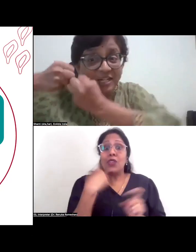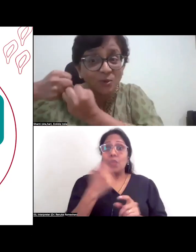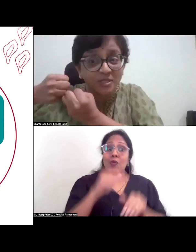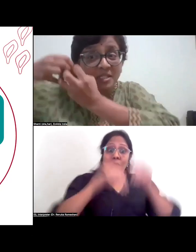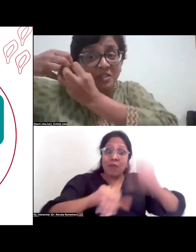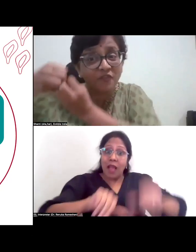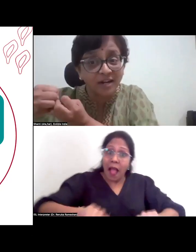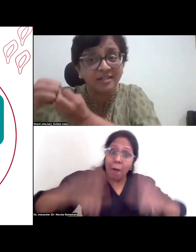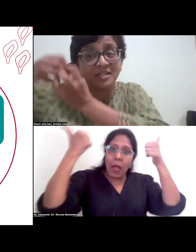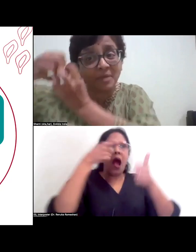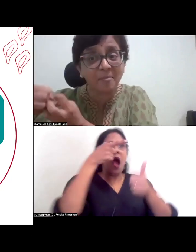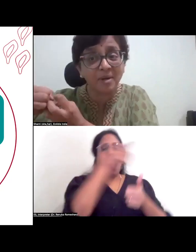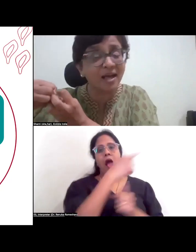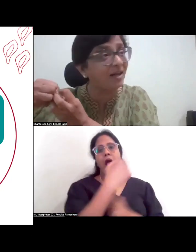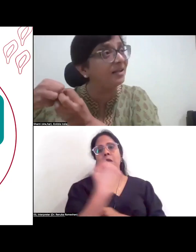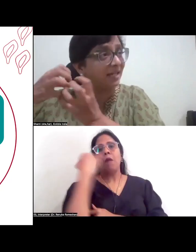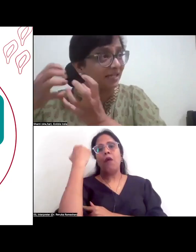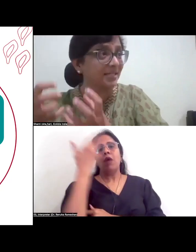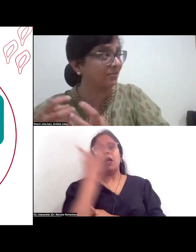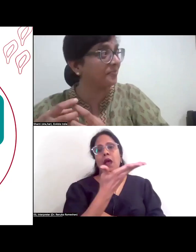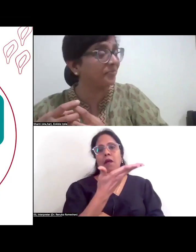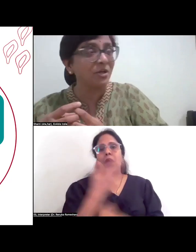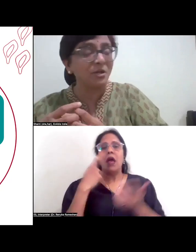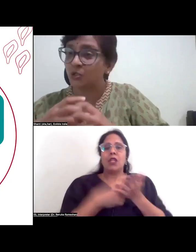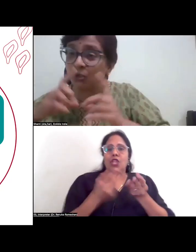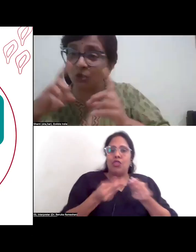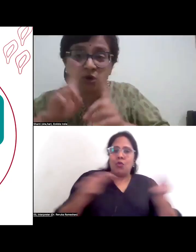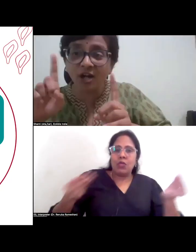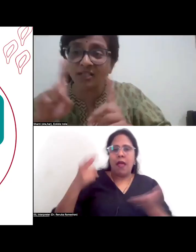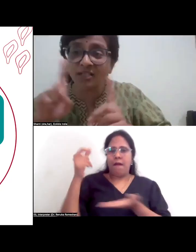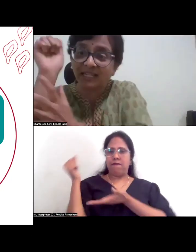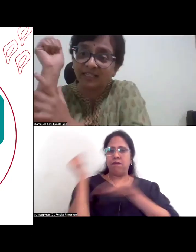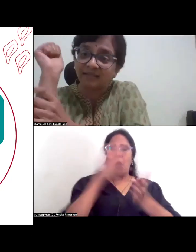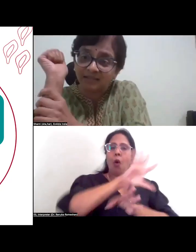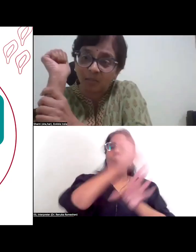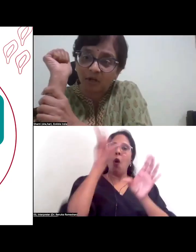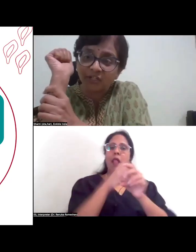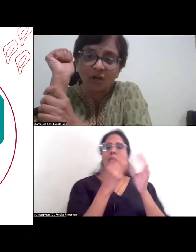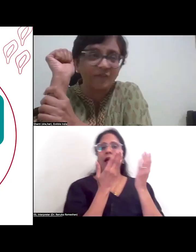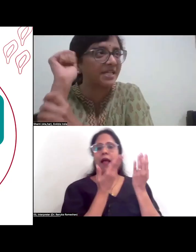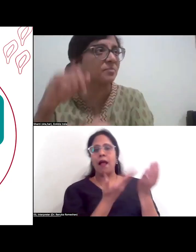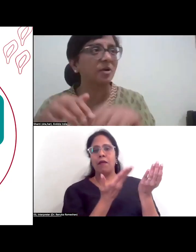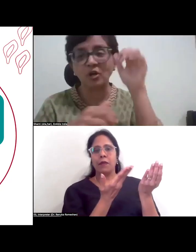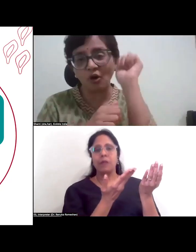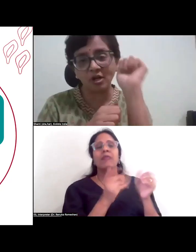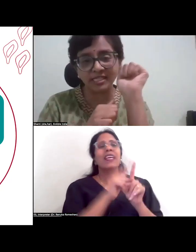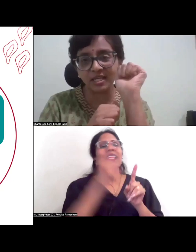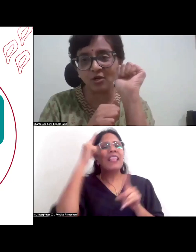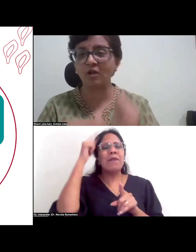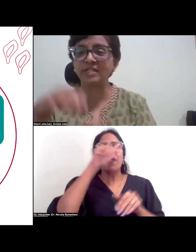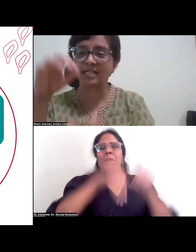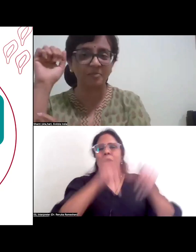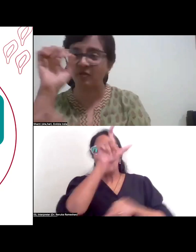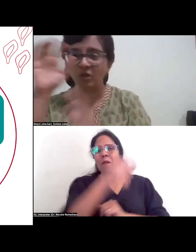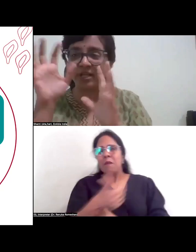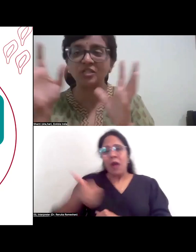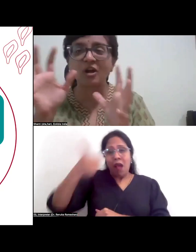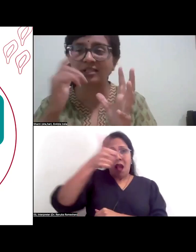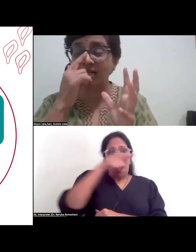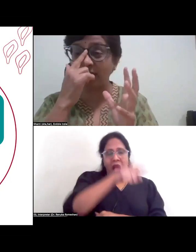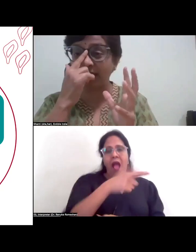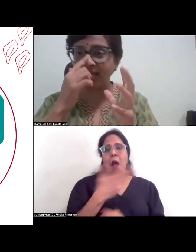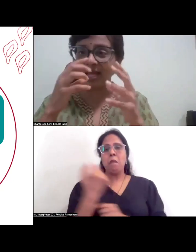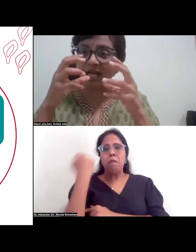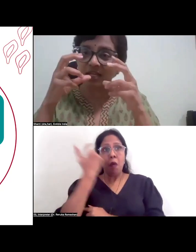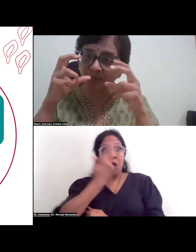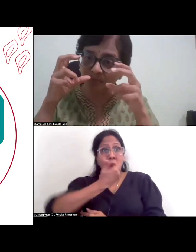they have resources, funds, blah, blah, etc. So do not think the politician always has the power or the CEO always has the power. No, it's